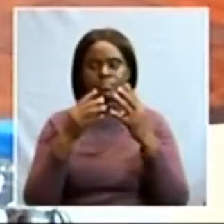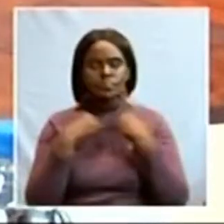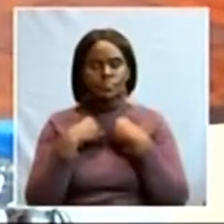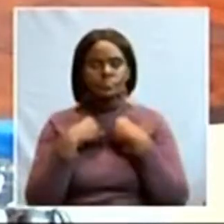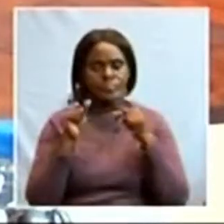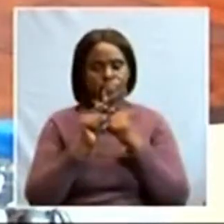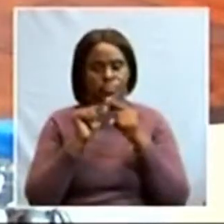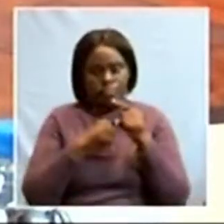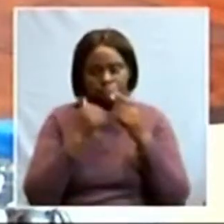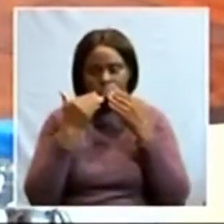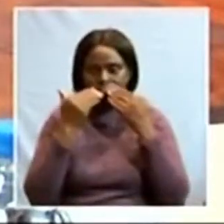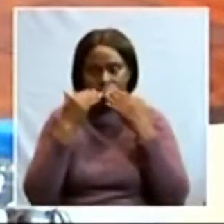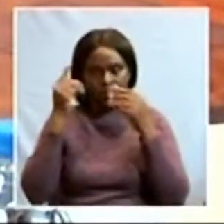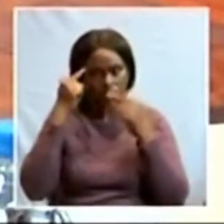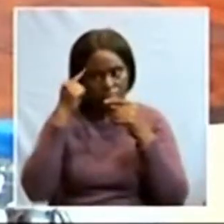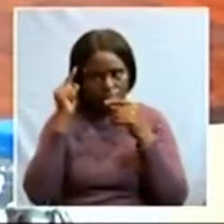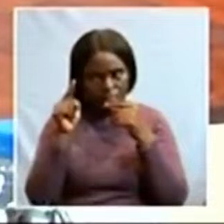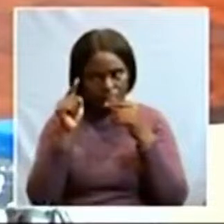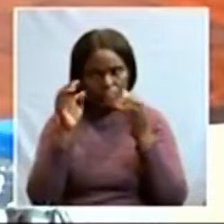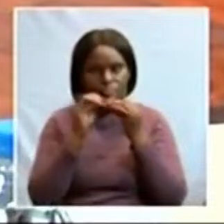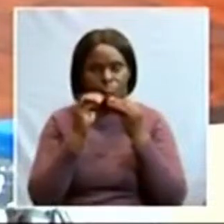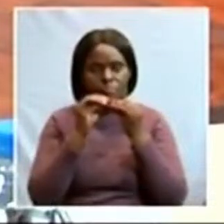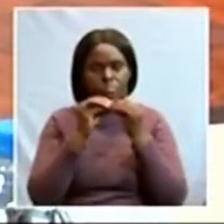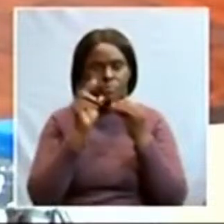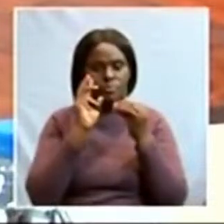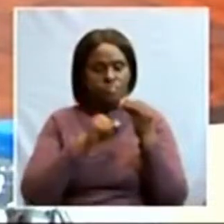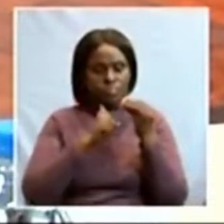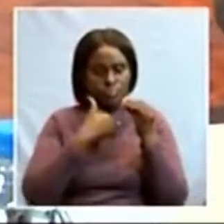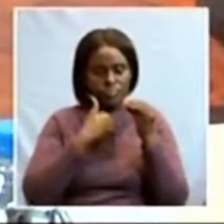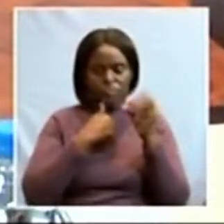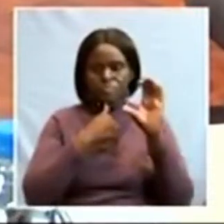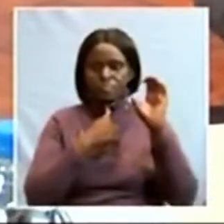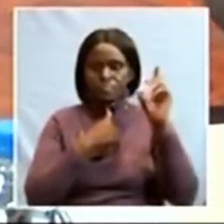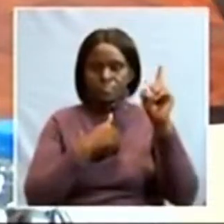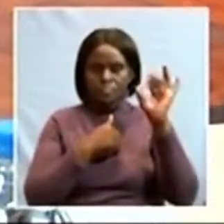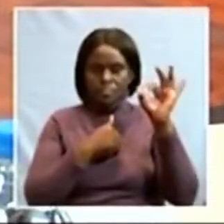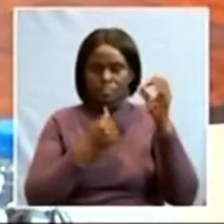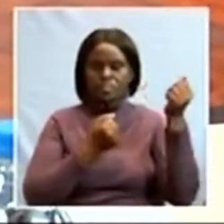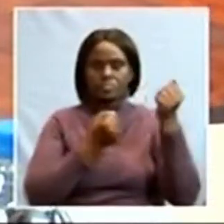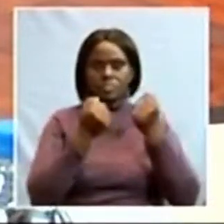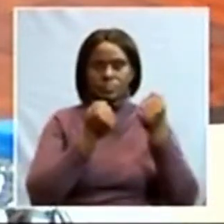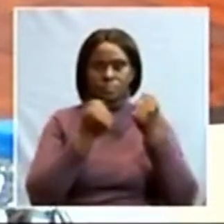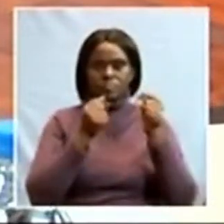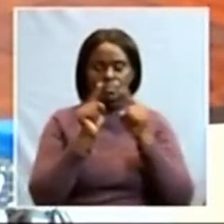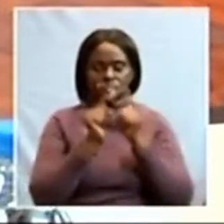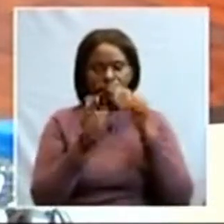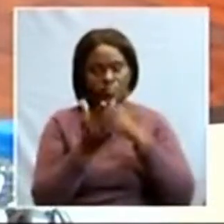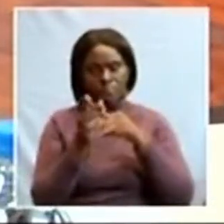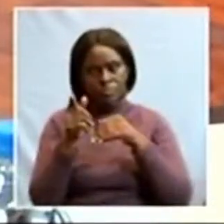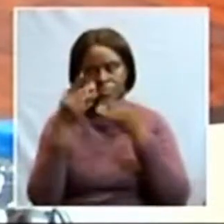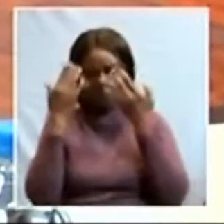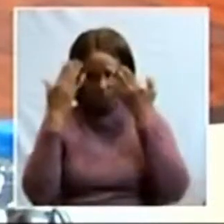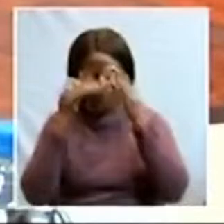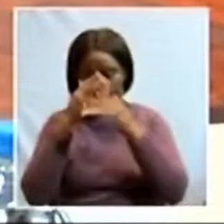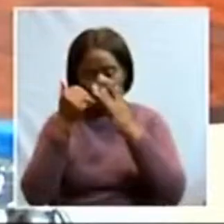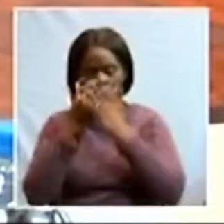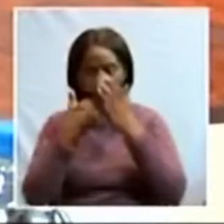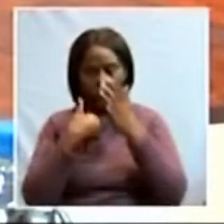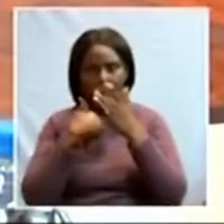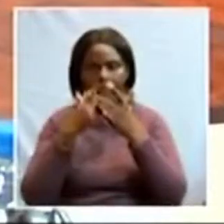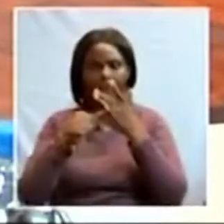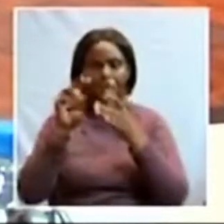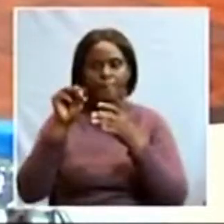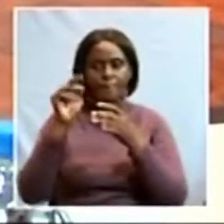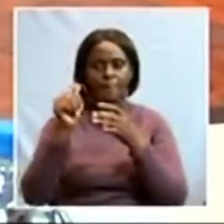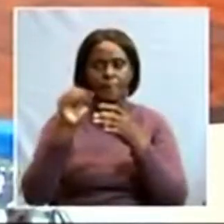and would like to thank government that we have CDF vehicles, and as you may be aware, under Masaiti we